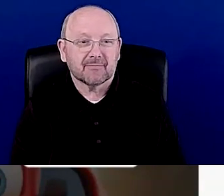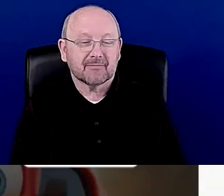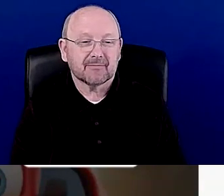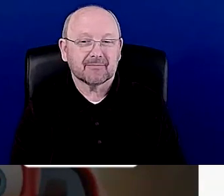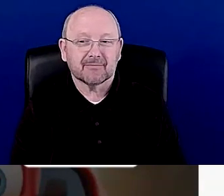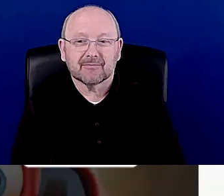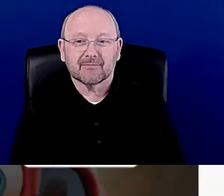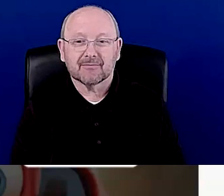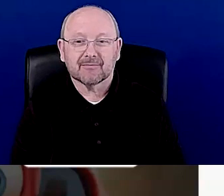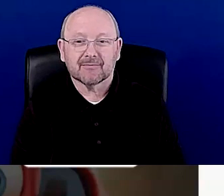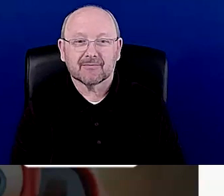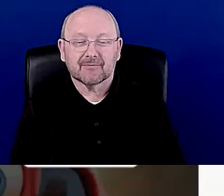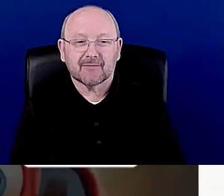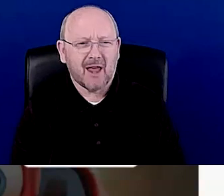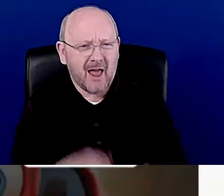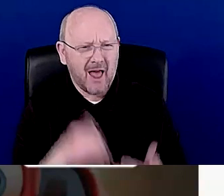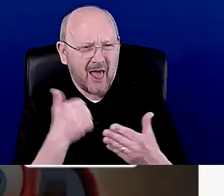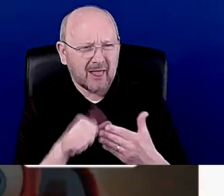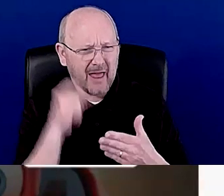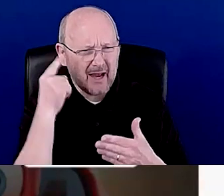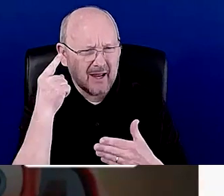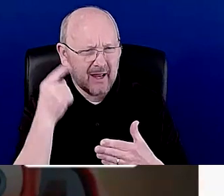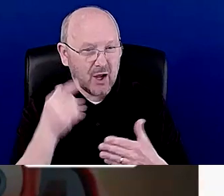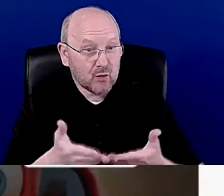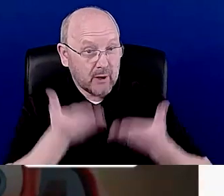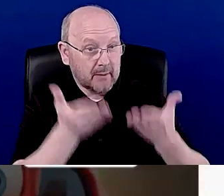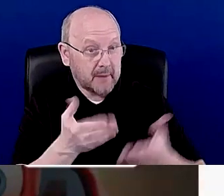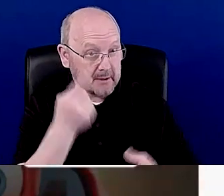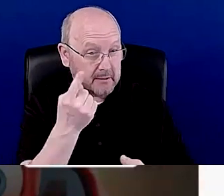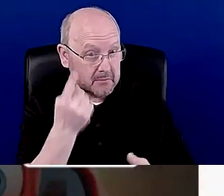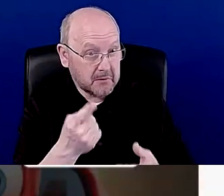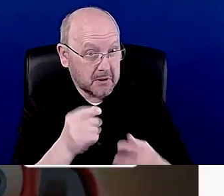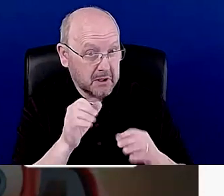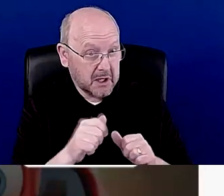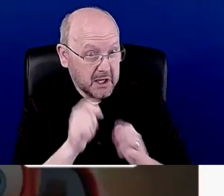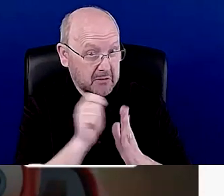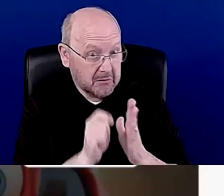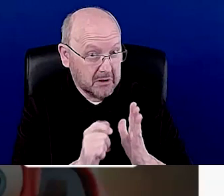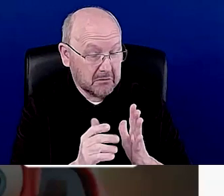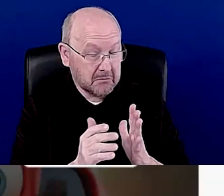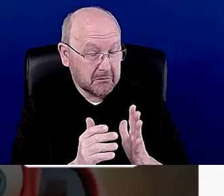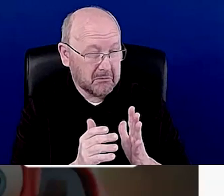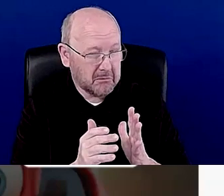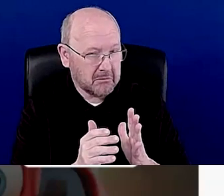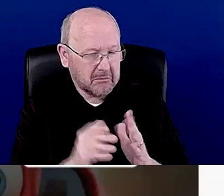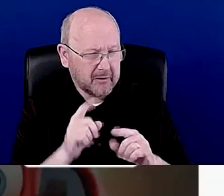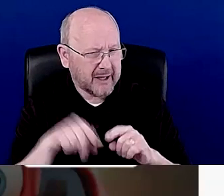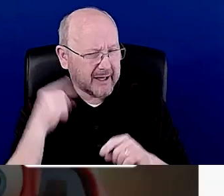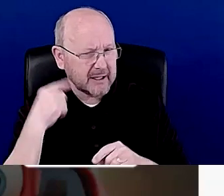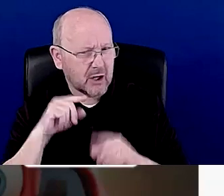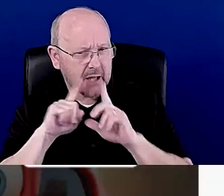A letter of recommendation. How well did it use? It's amazing. I just said I needed something cool.